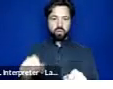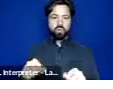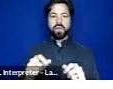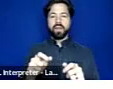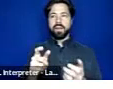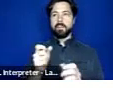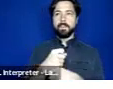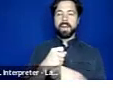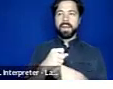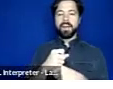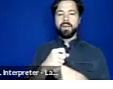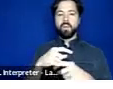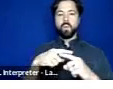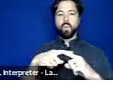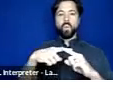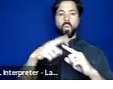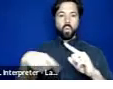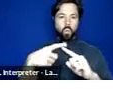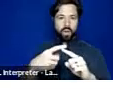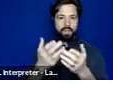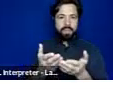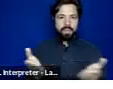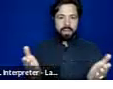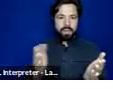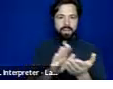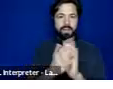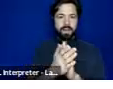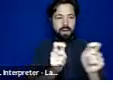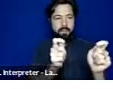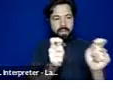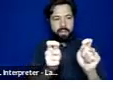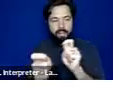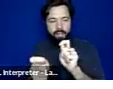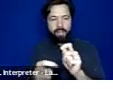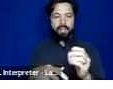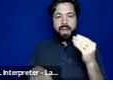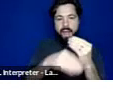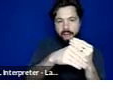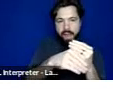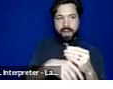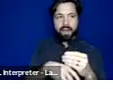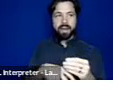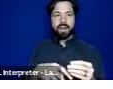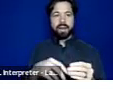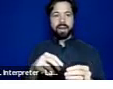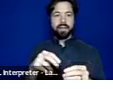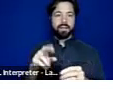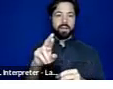timeline of when the things can be revised, added to,